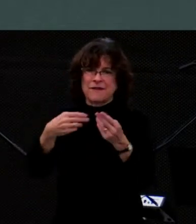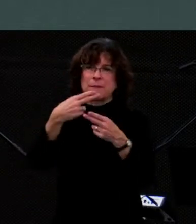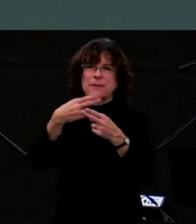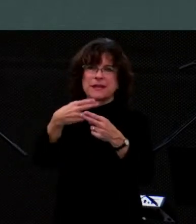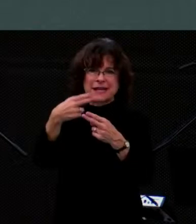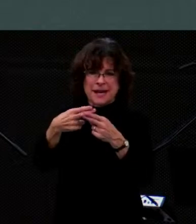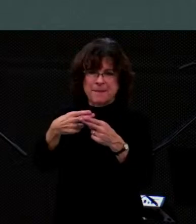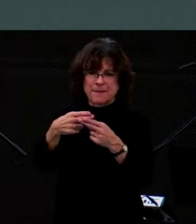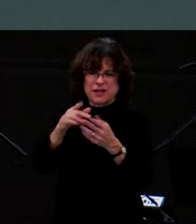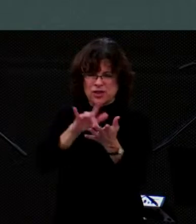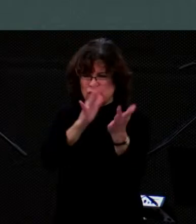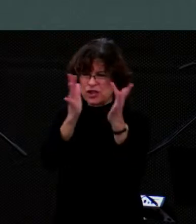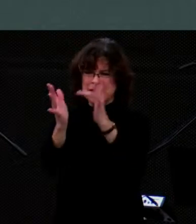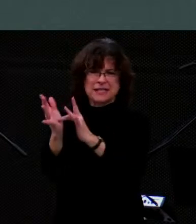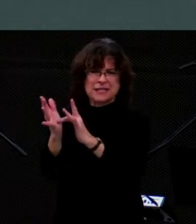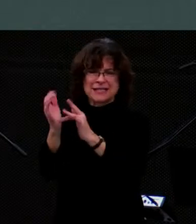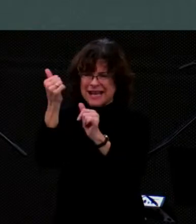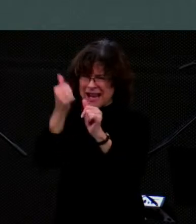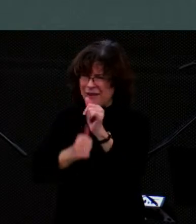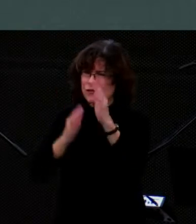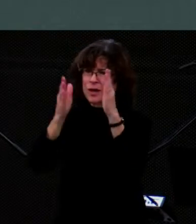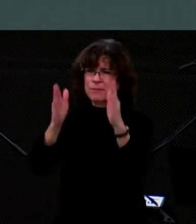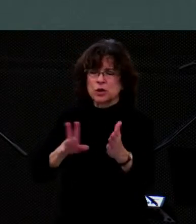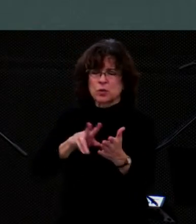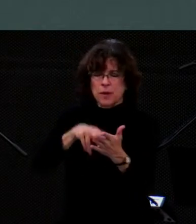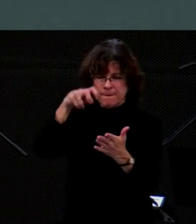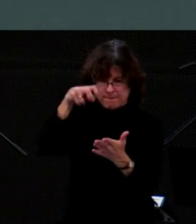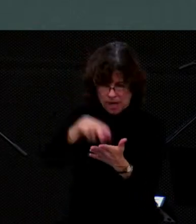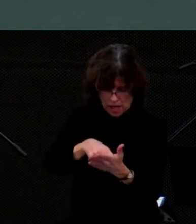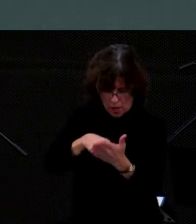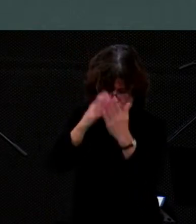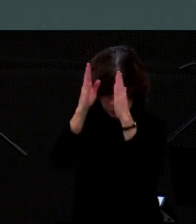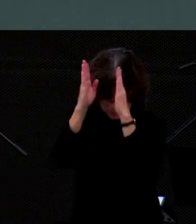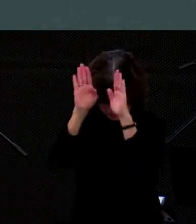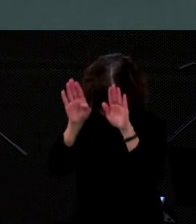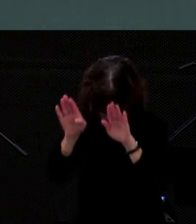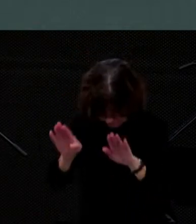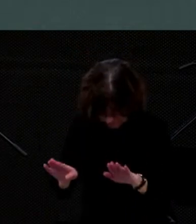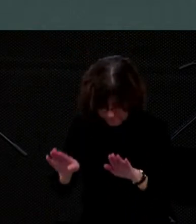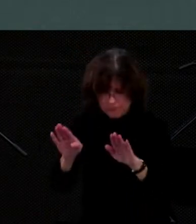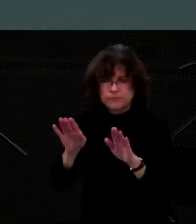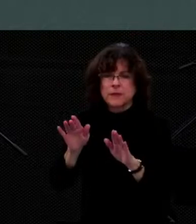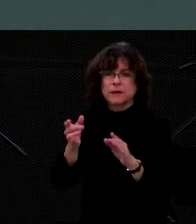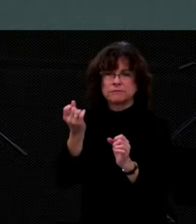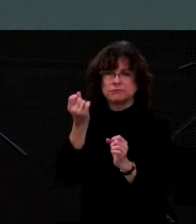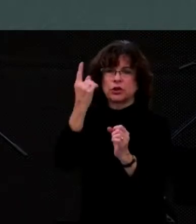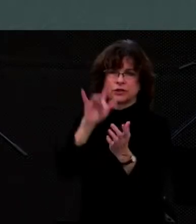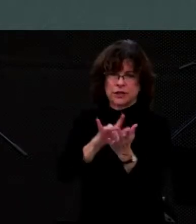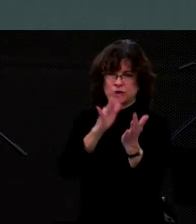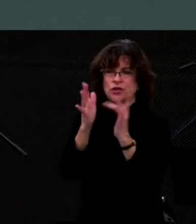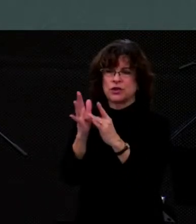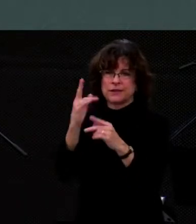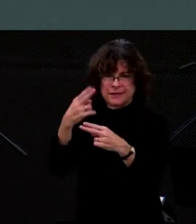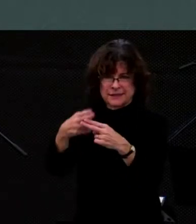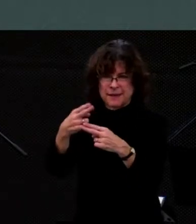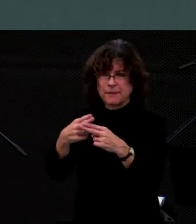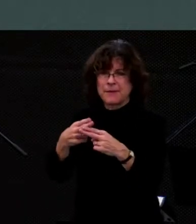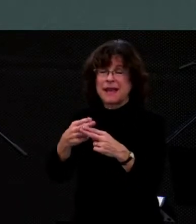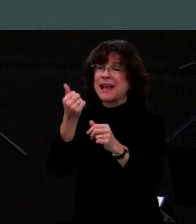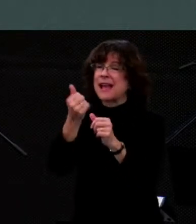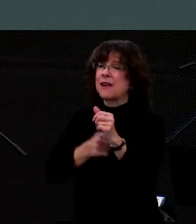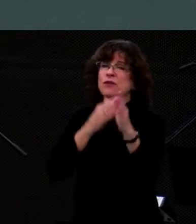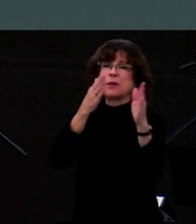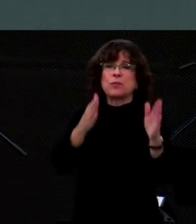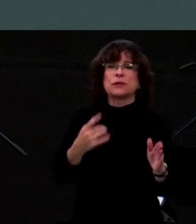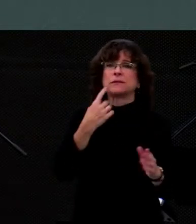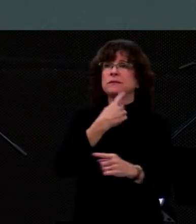at the name of Jesus, every knee will bow in heaven and on earth and under the earth, and every tongue declare that